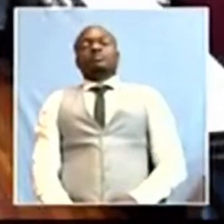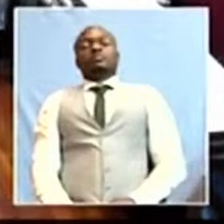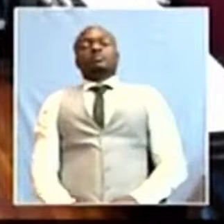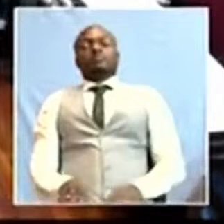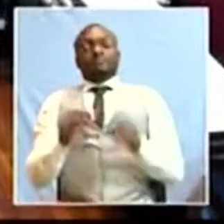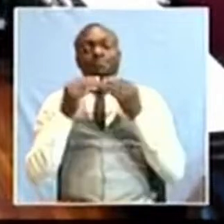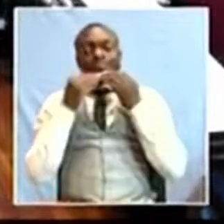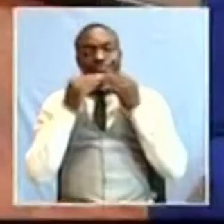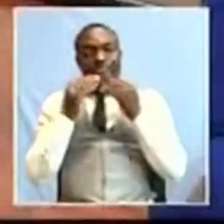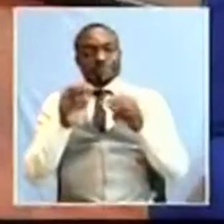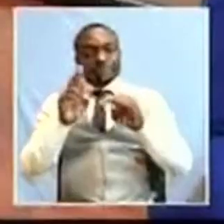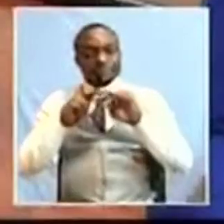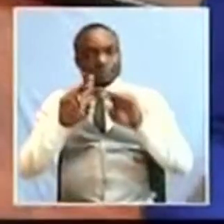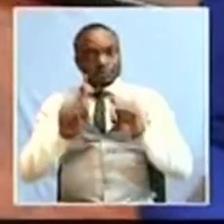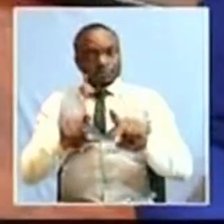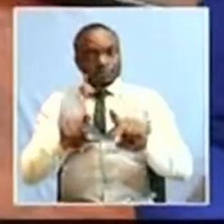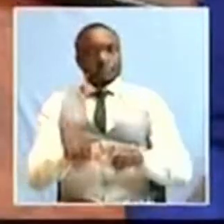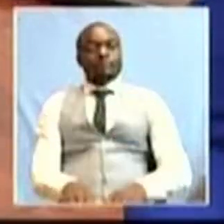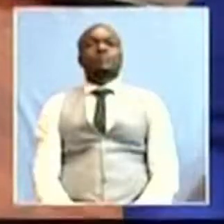Thank you, Chair.